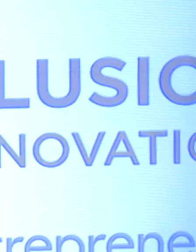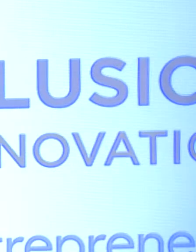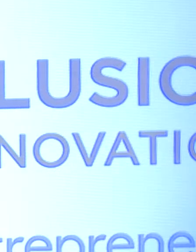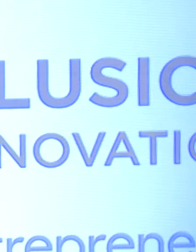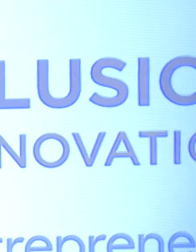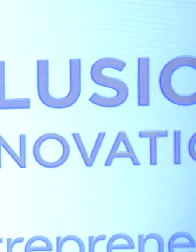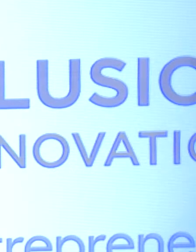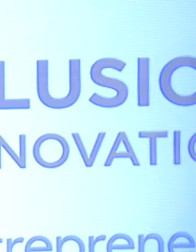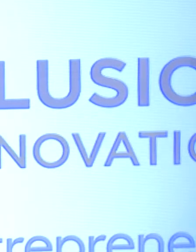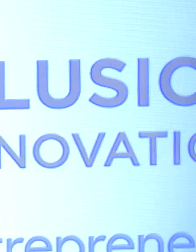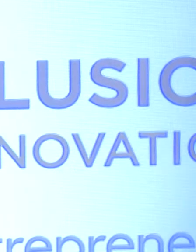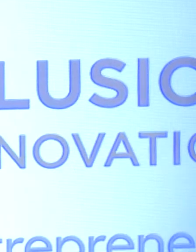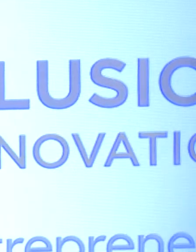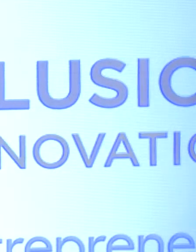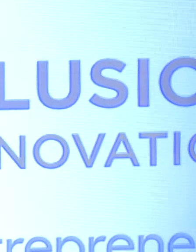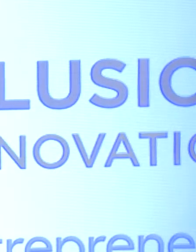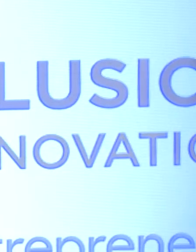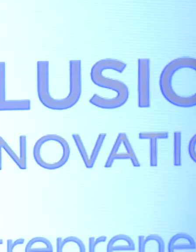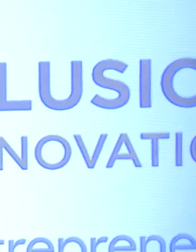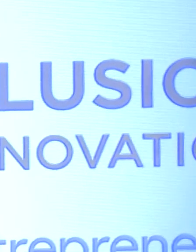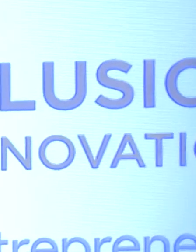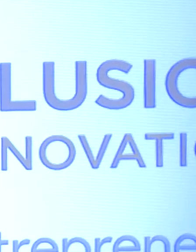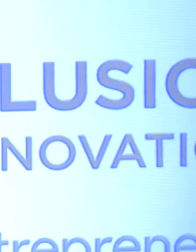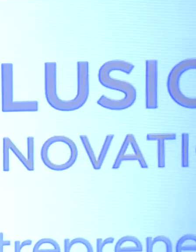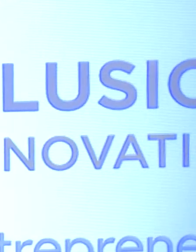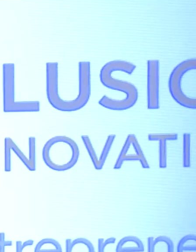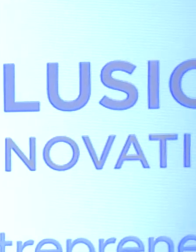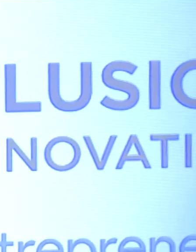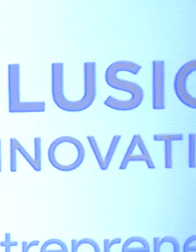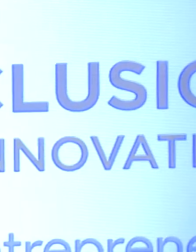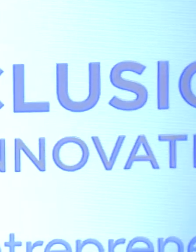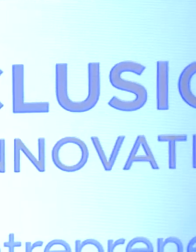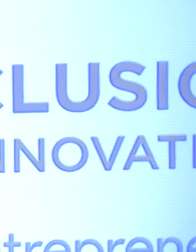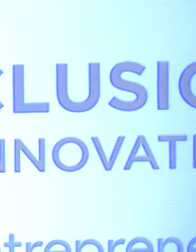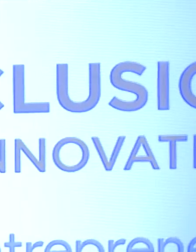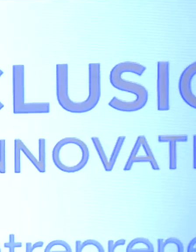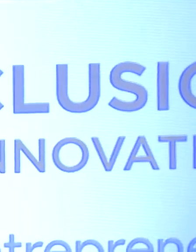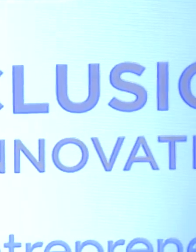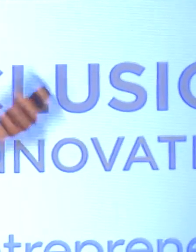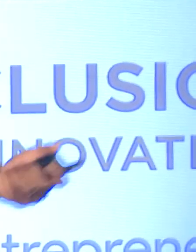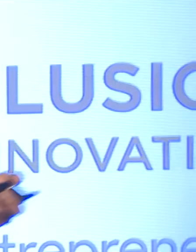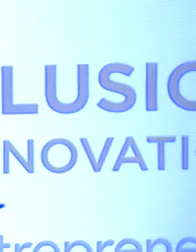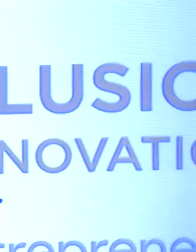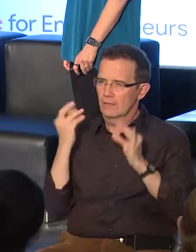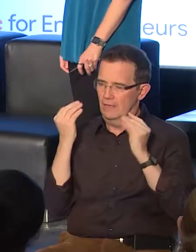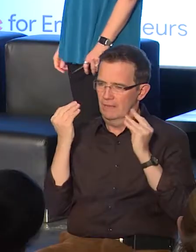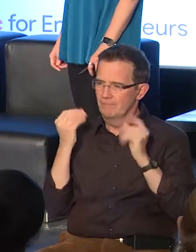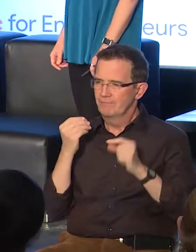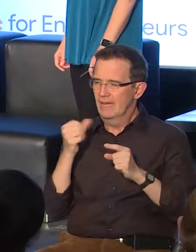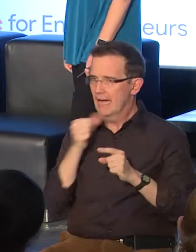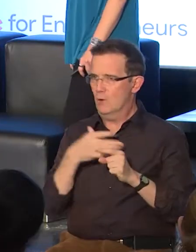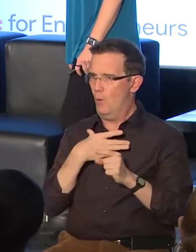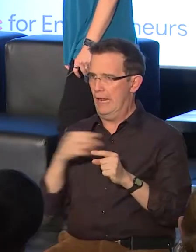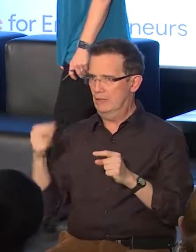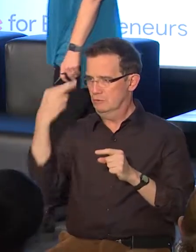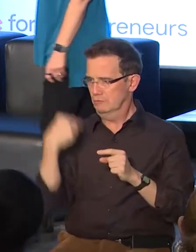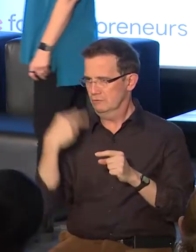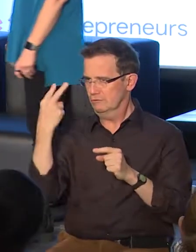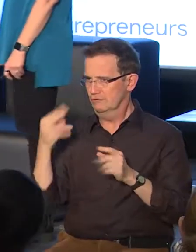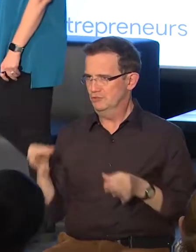be unapproachable. It's just that I may be in my own thoughts, and it's okay. But I do not like to be touched, but that's another story. But I'm an introvert.